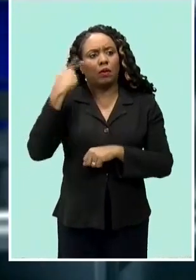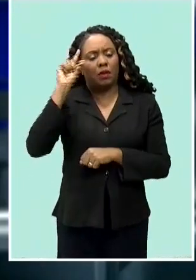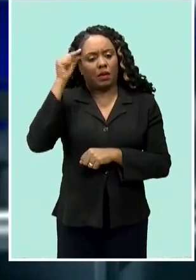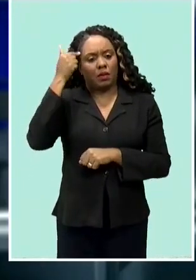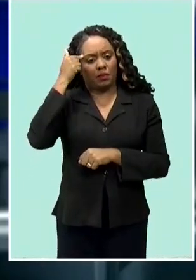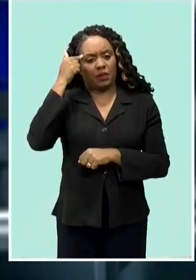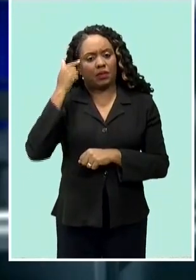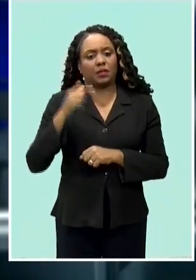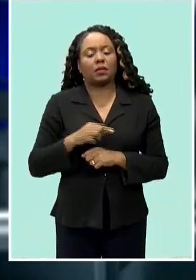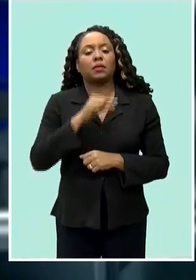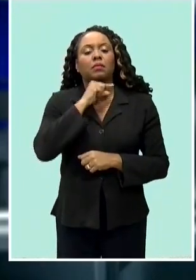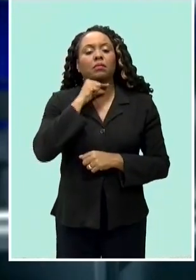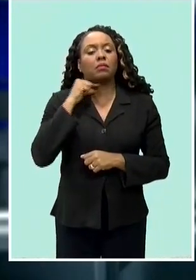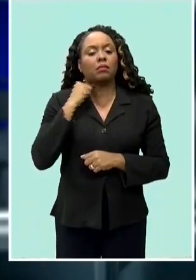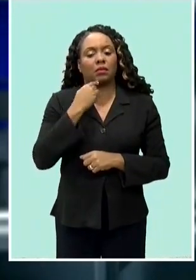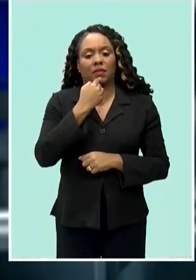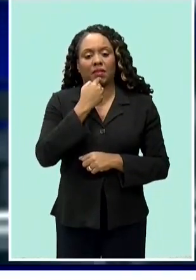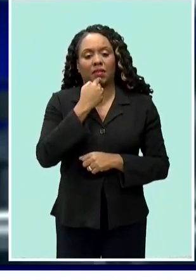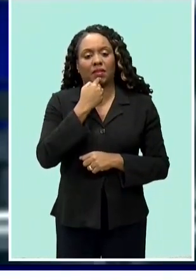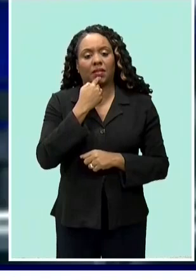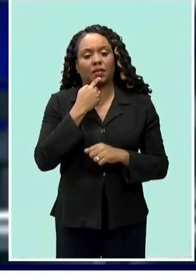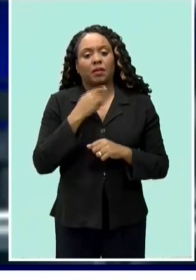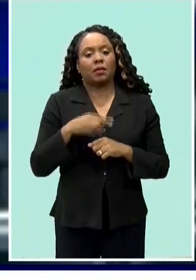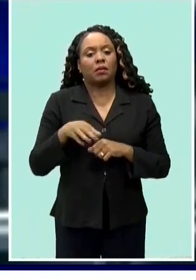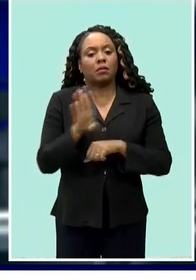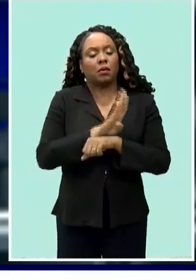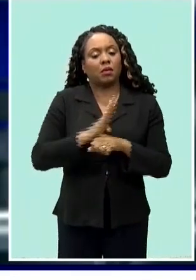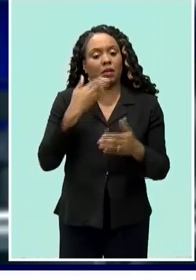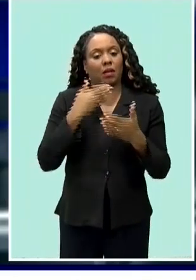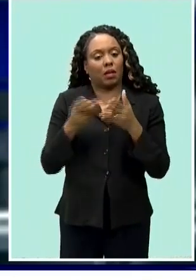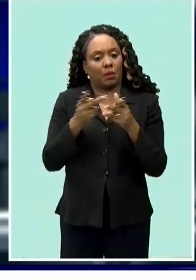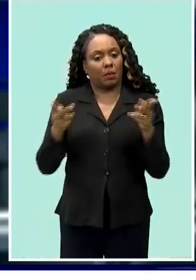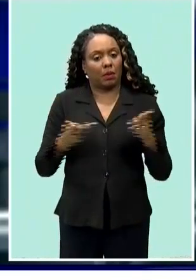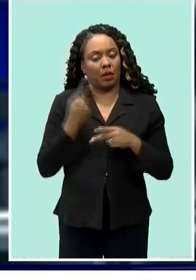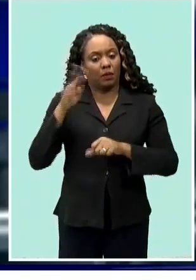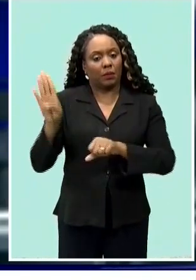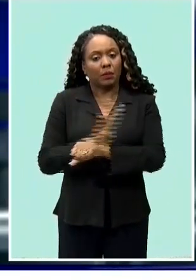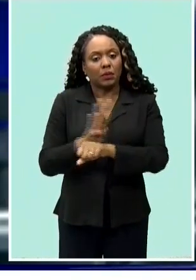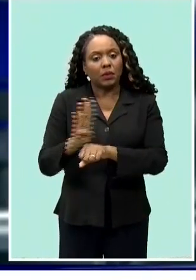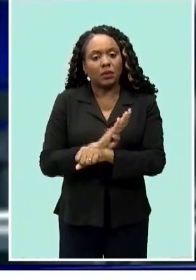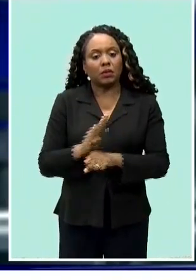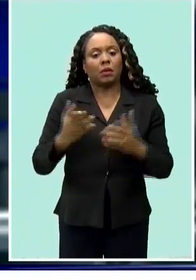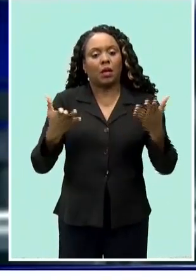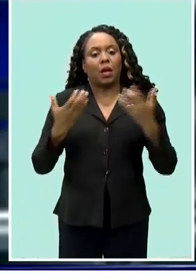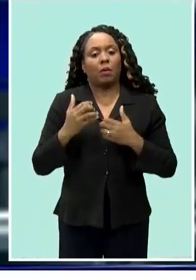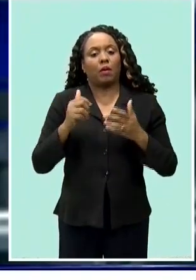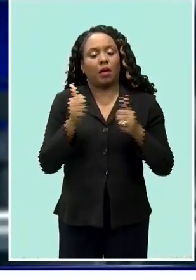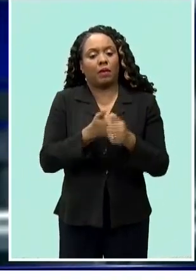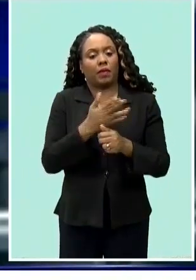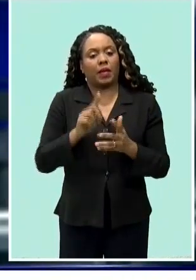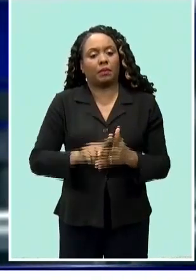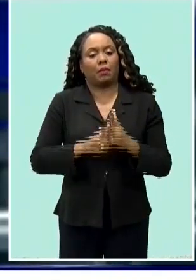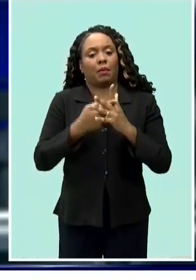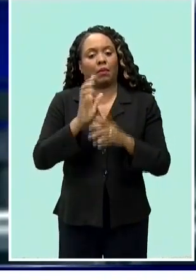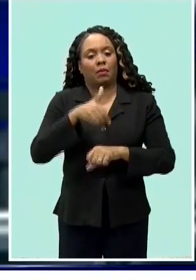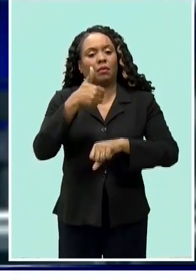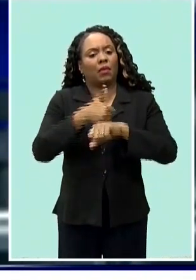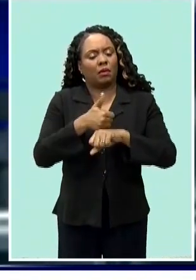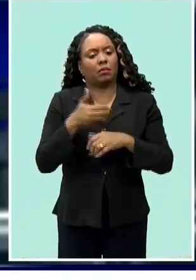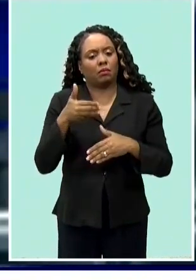Joseph Atherley says it shows that Barbados is a good place to do business, but he wants the implementation process to be done